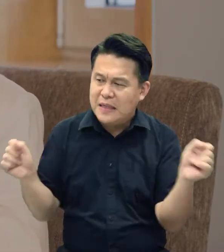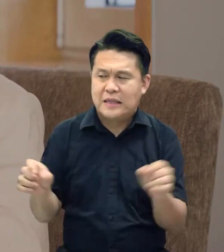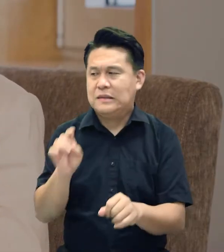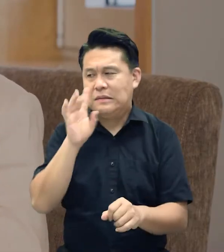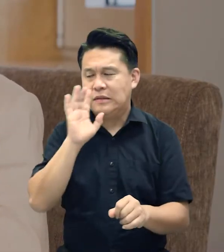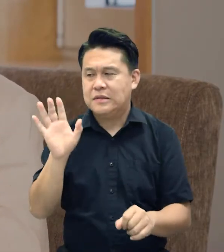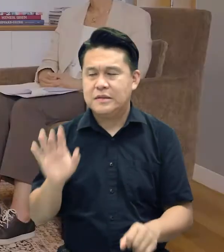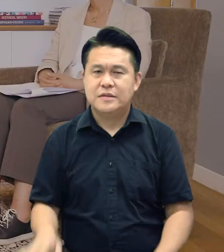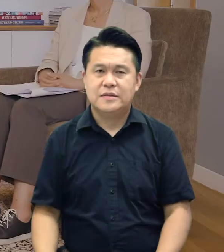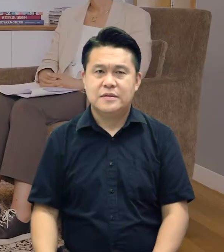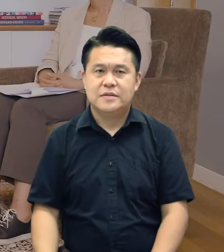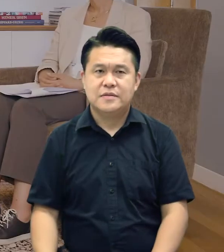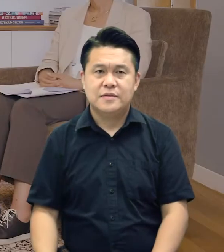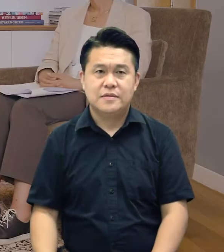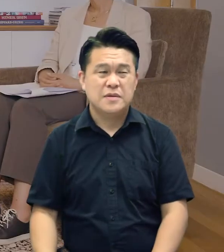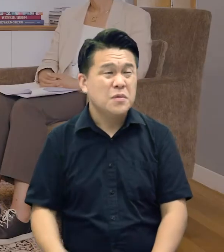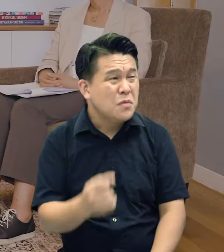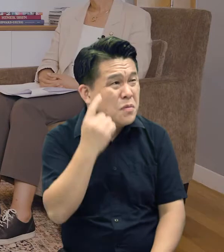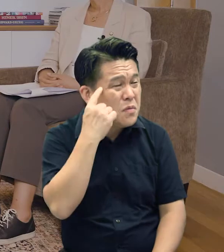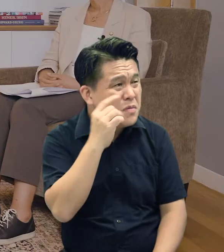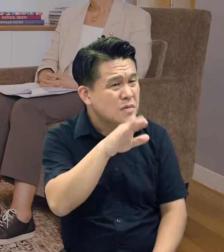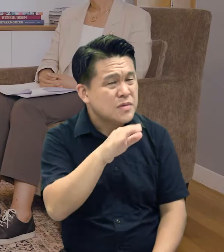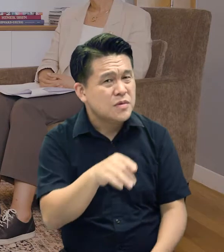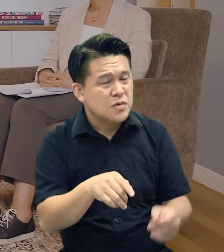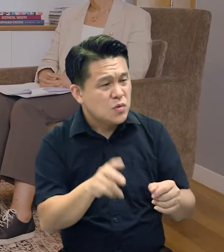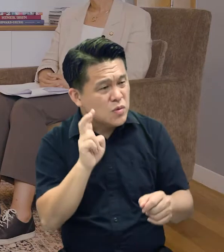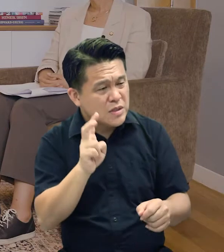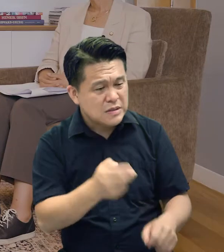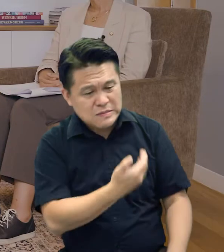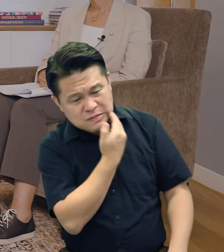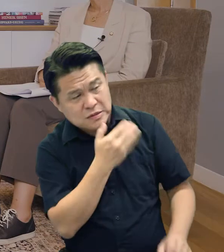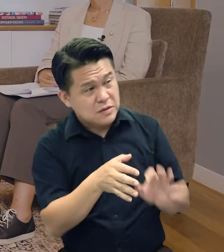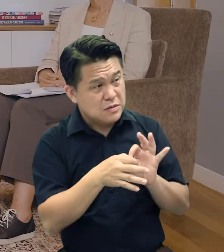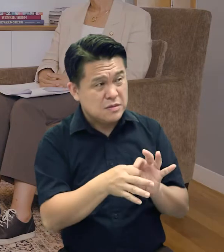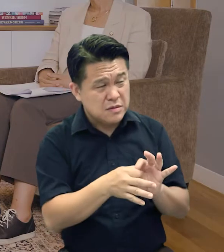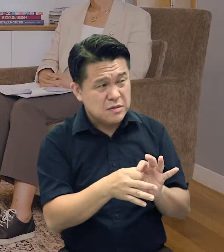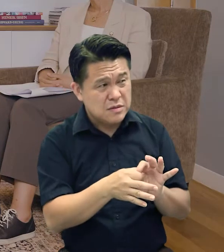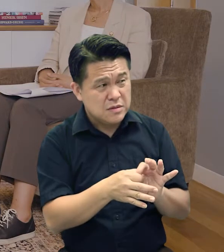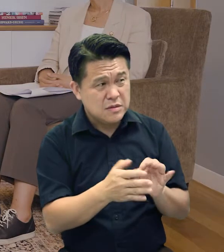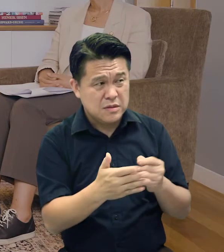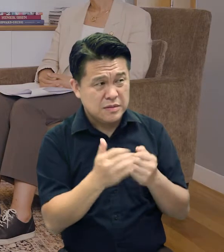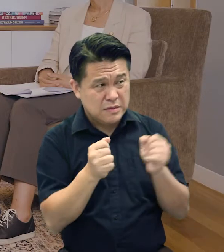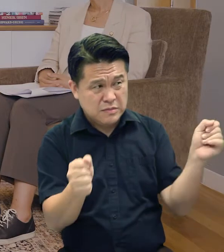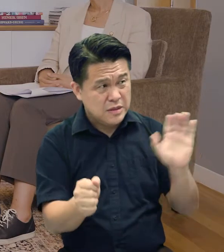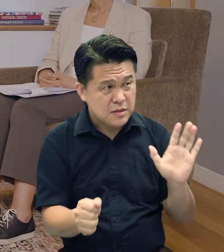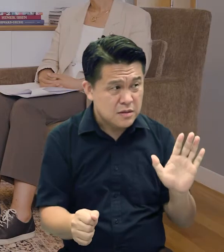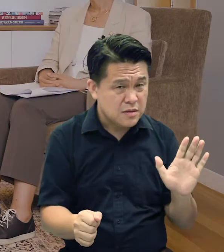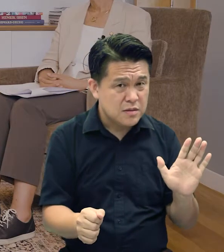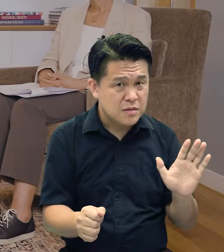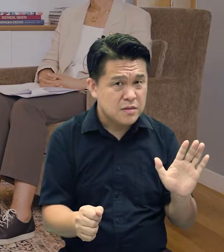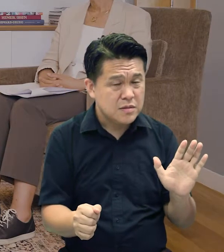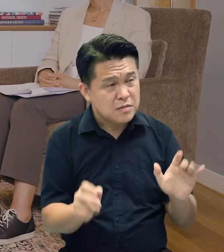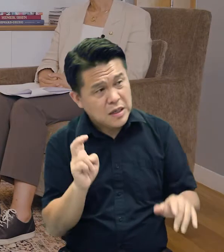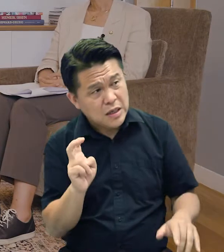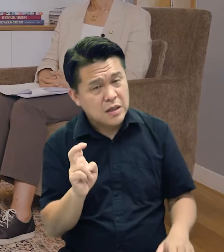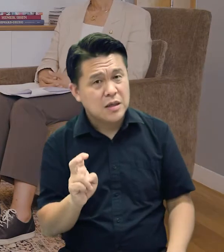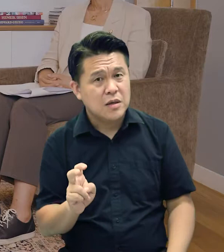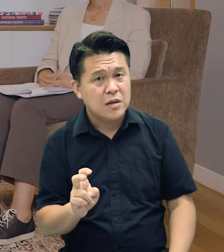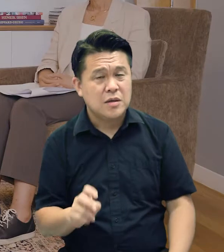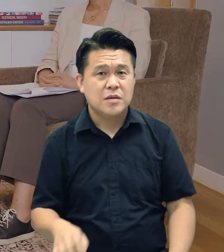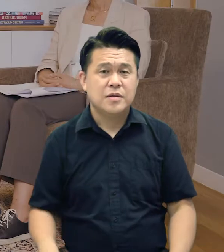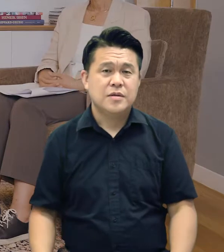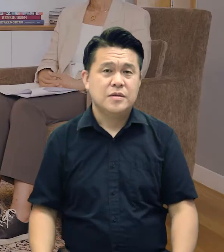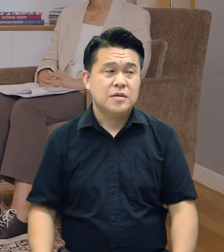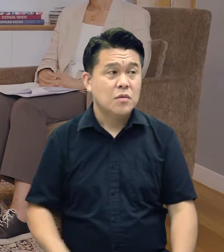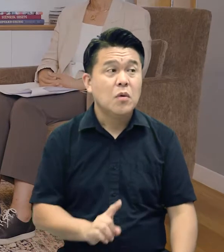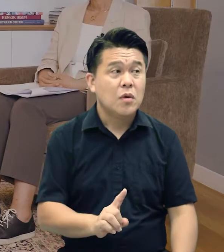I think. But does that mean it's still sort of connected with shame? Is that why people don't